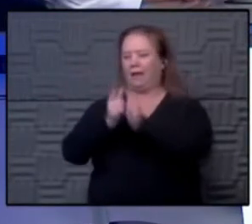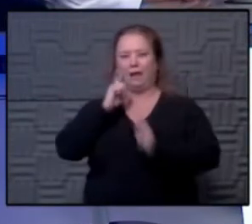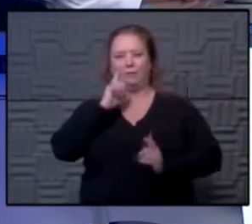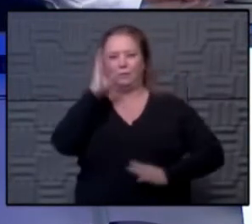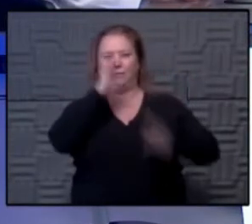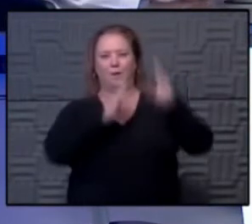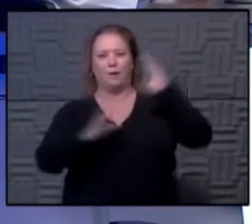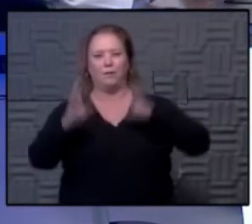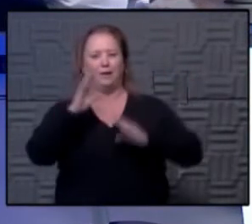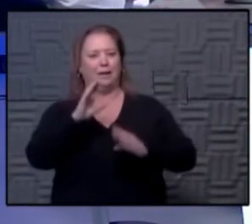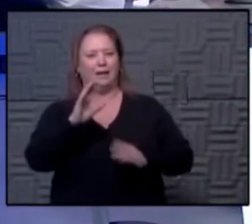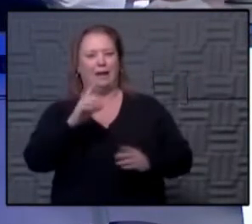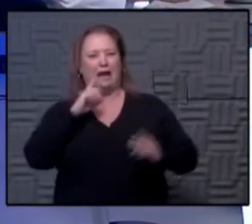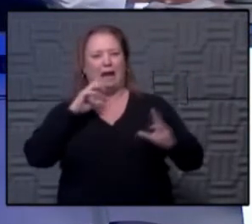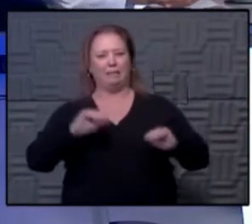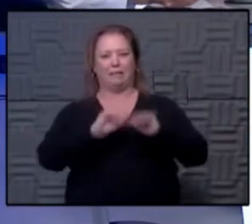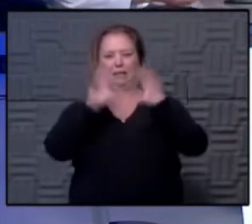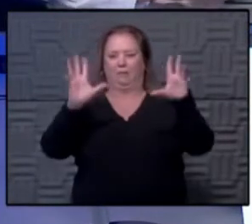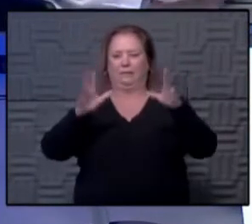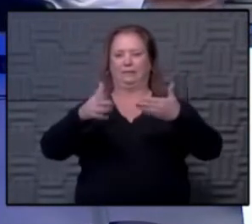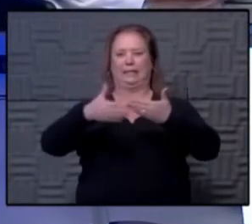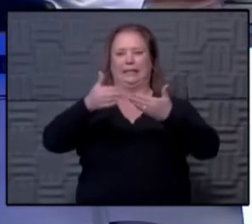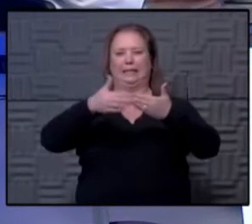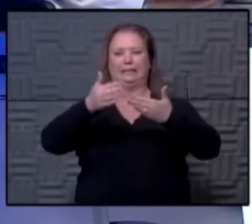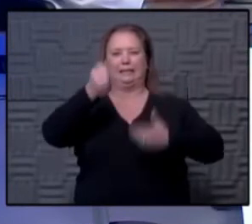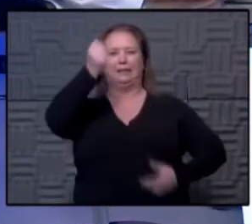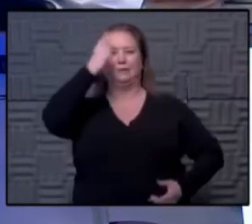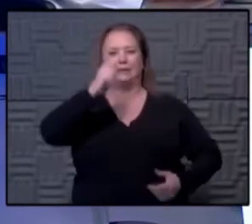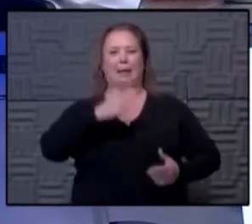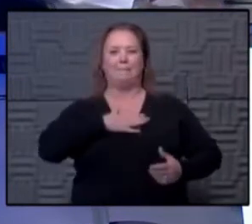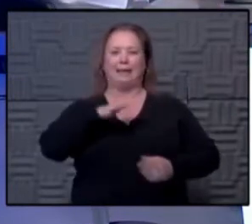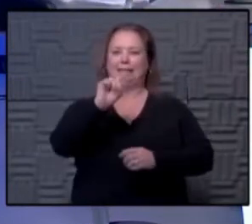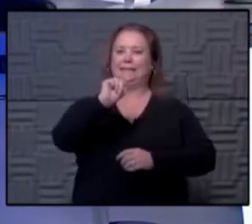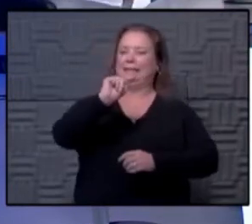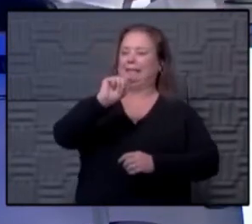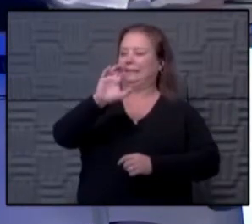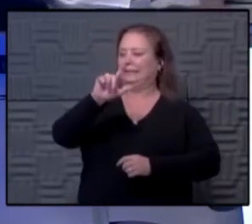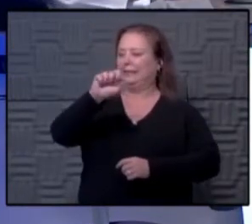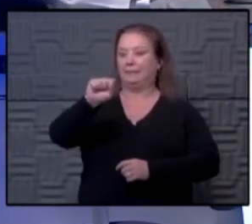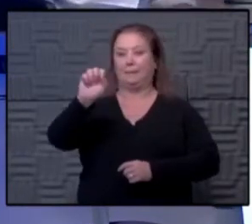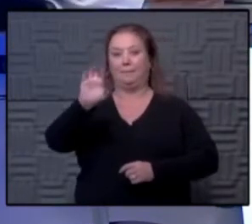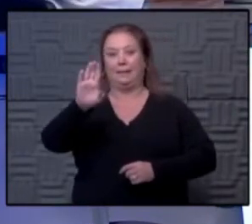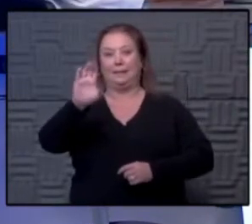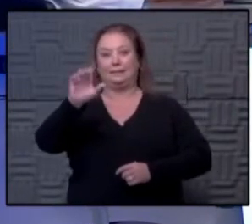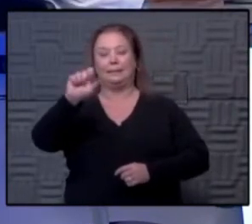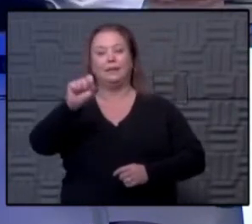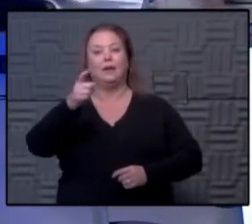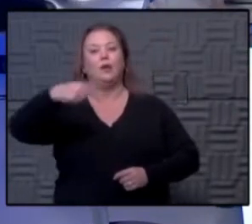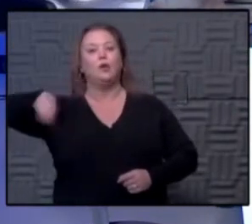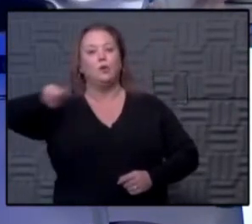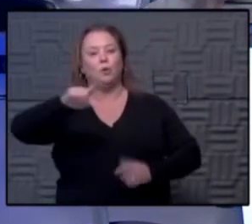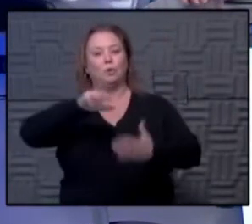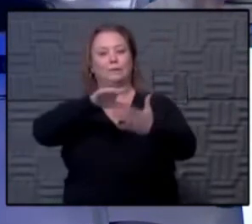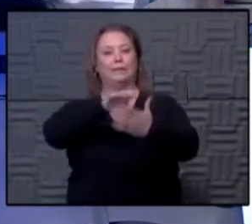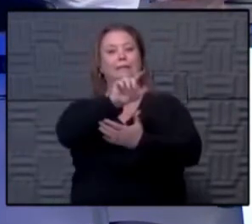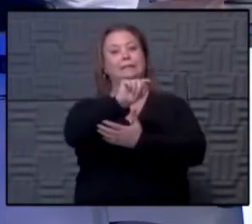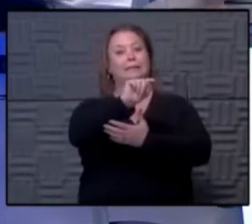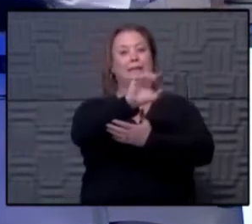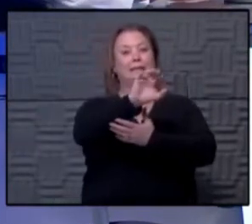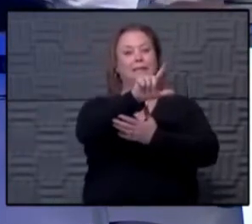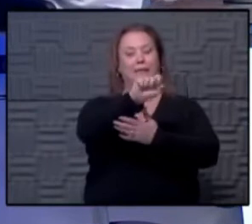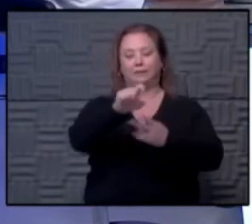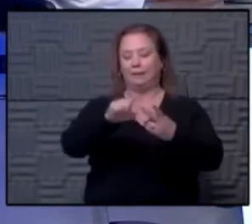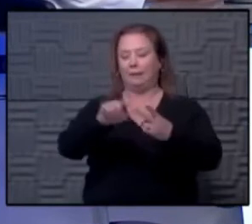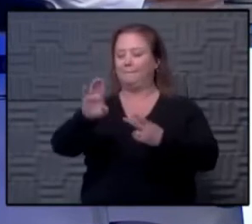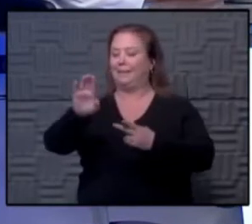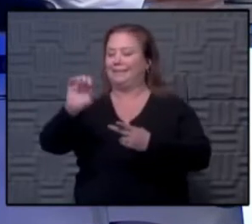wondering, I what he thought just that was said. in lay terms. I tried to understand for those of you out there, those budding immunologists, there are T cells and B cells.